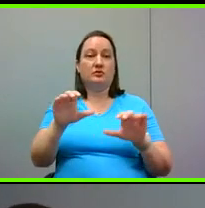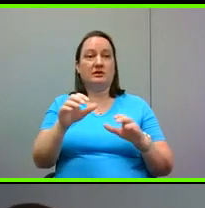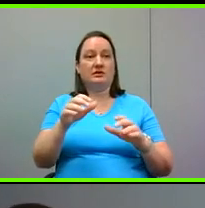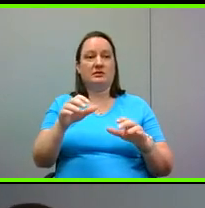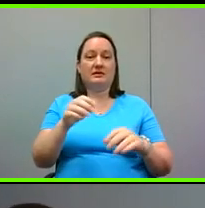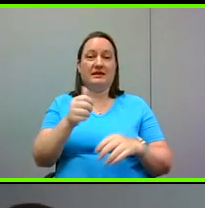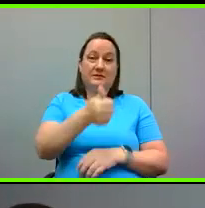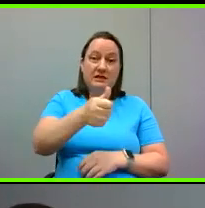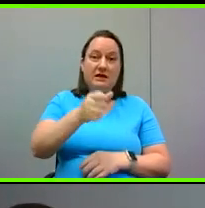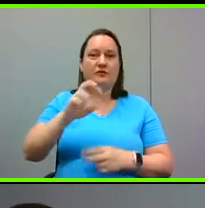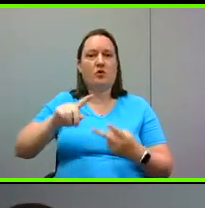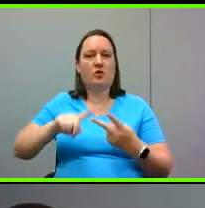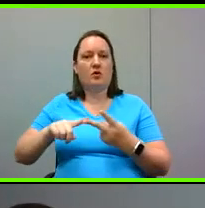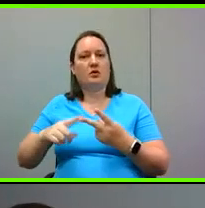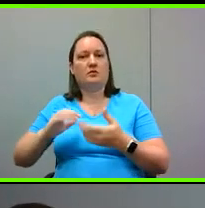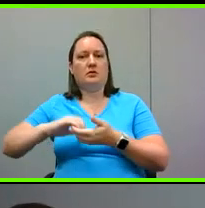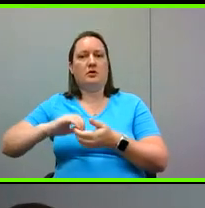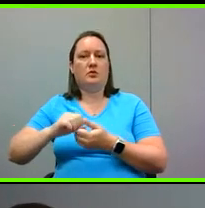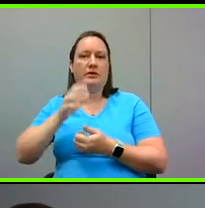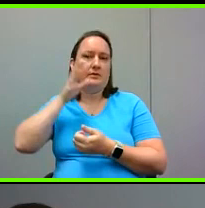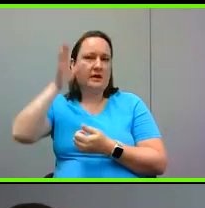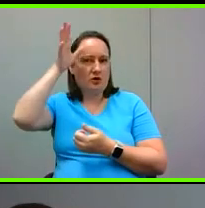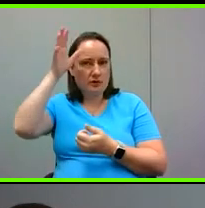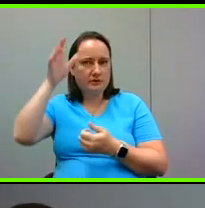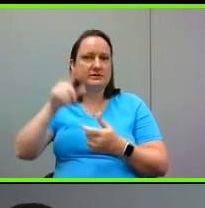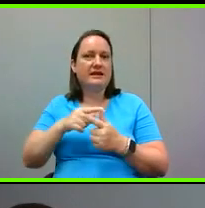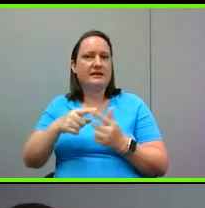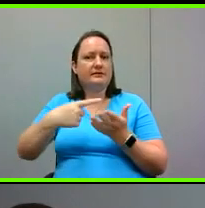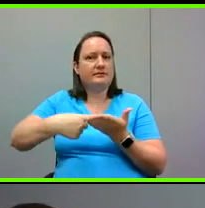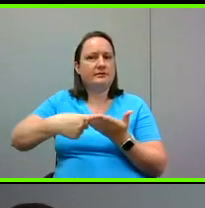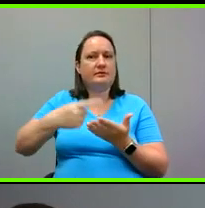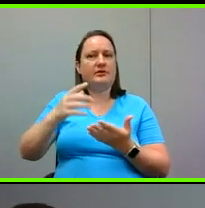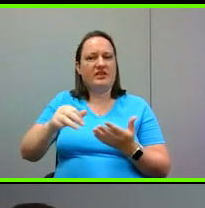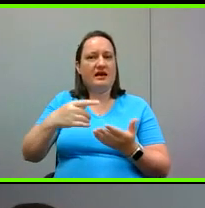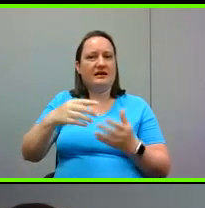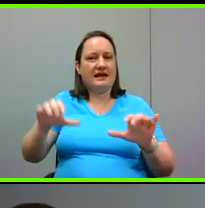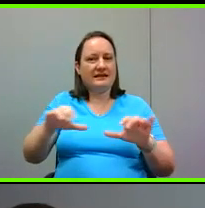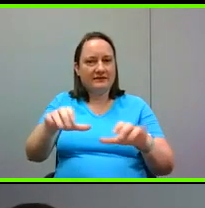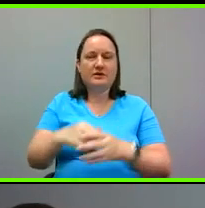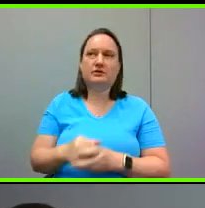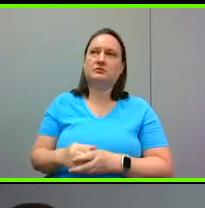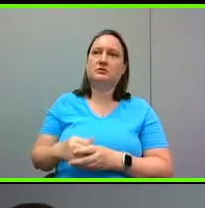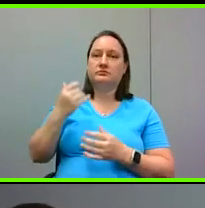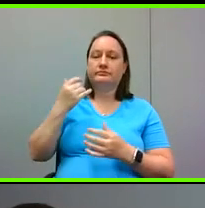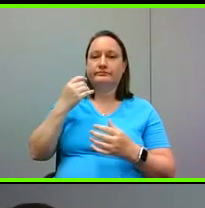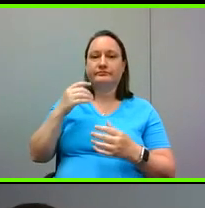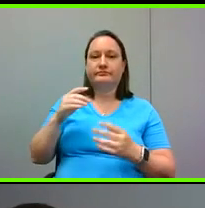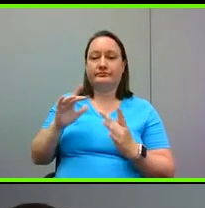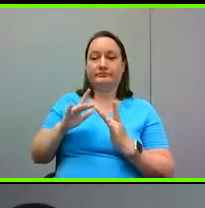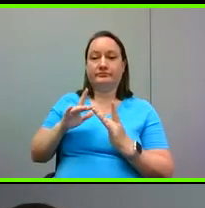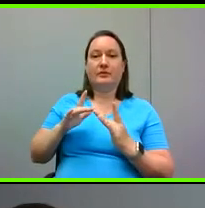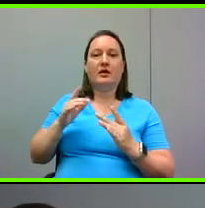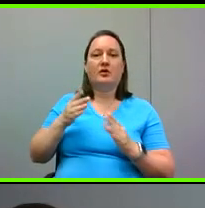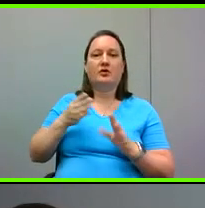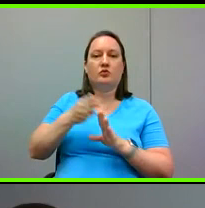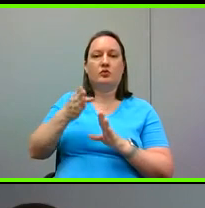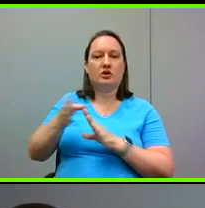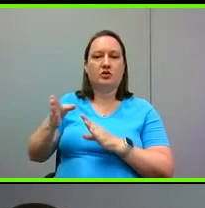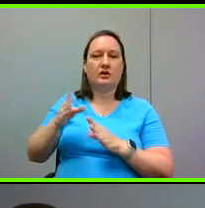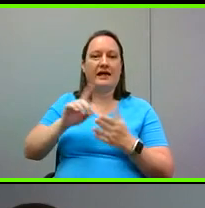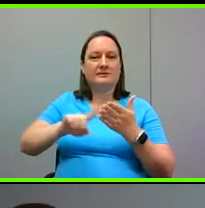of the activities. Doing some career exploration over the phone. I know I've done some meetings, Google Meets, where we've done